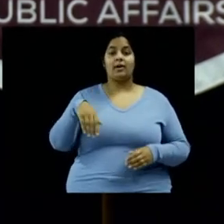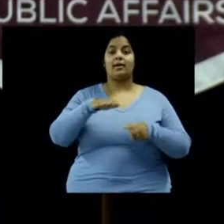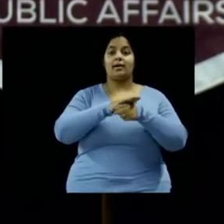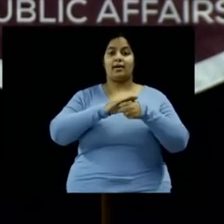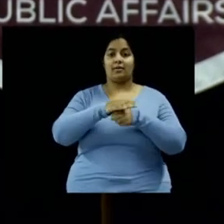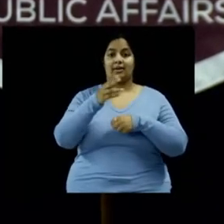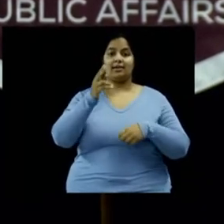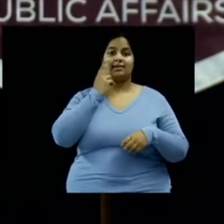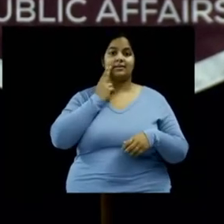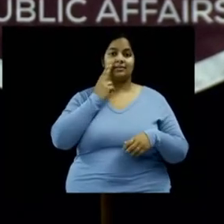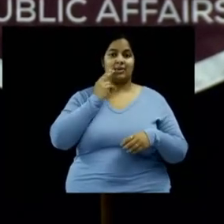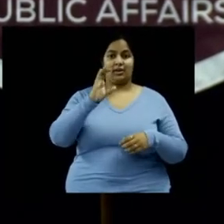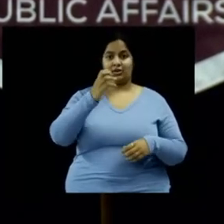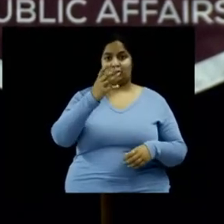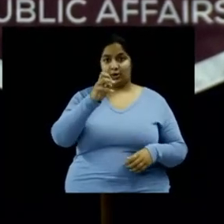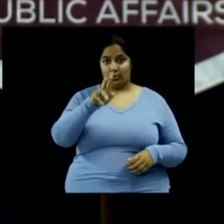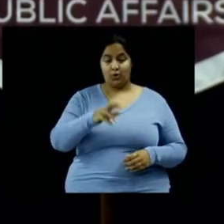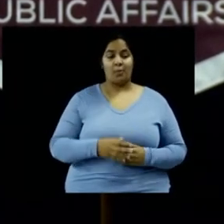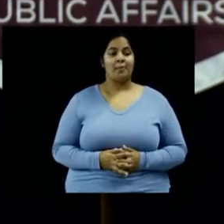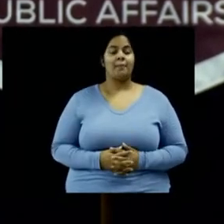Chamber.